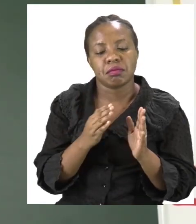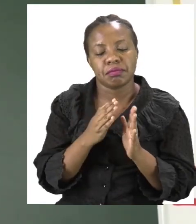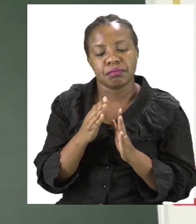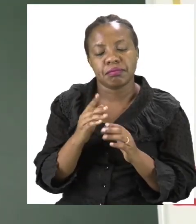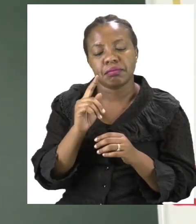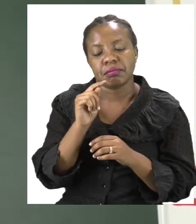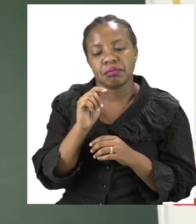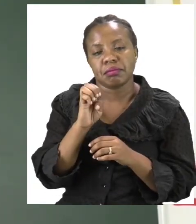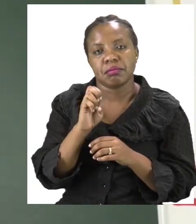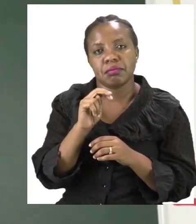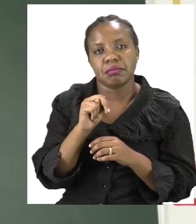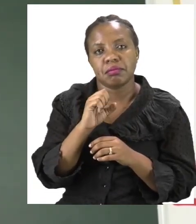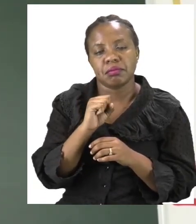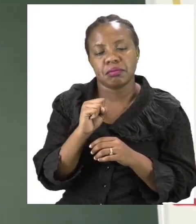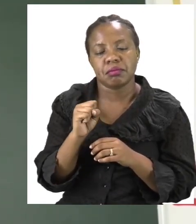2